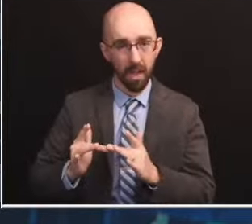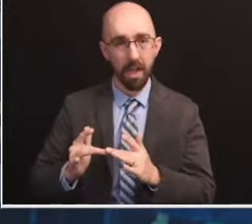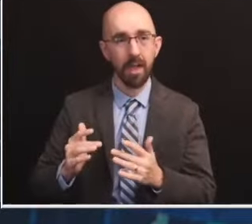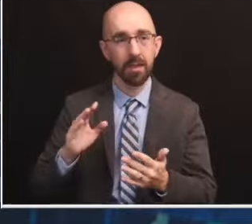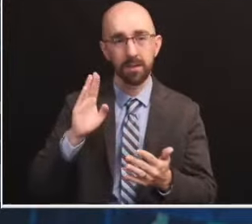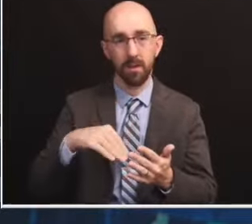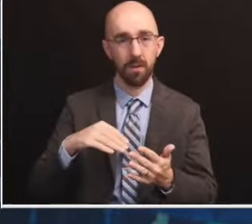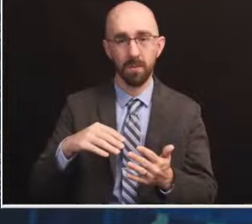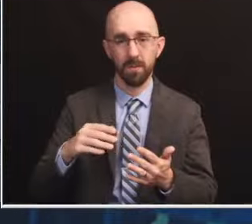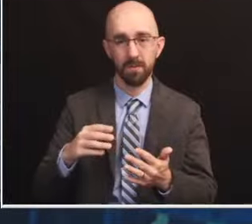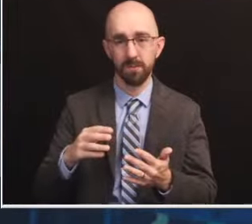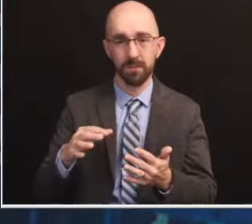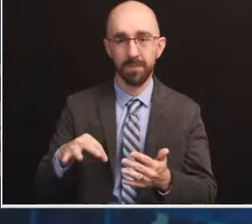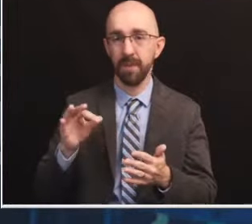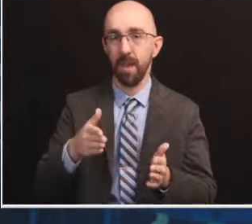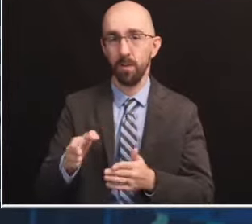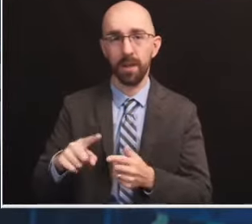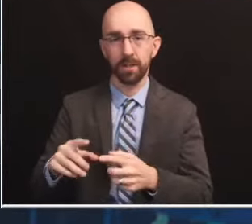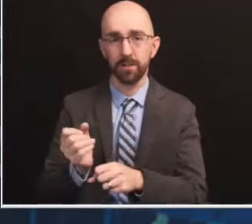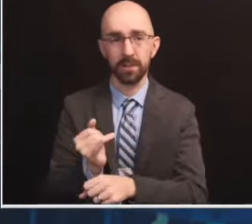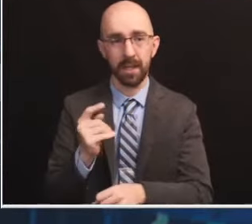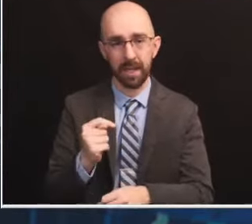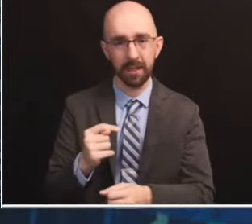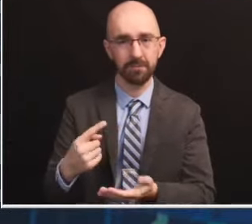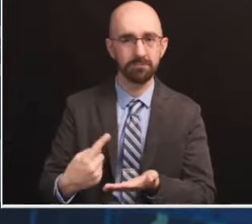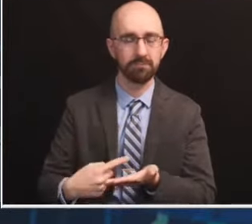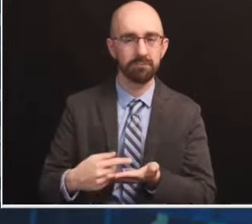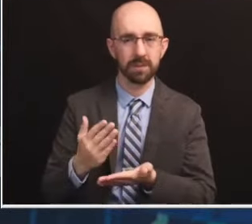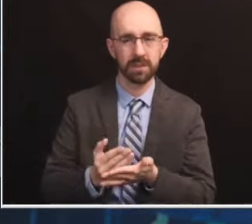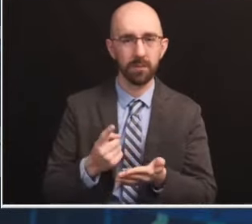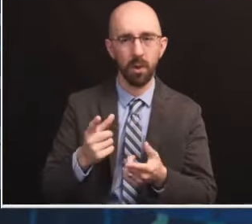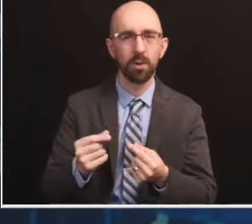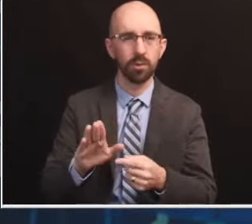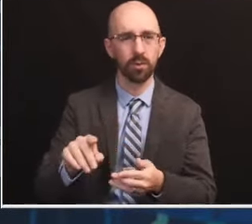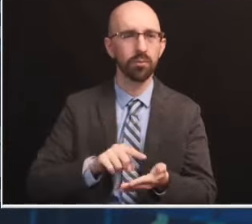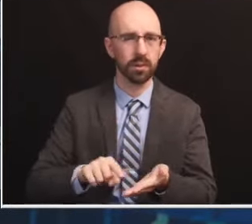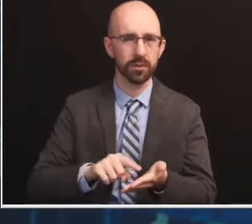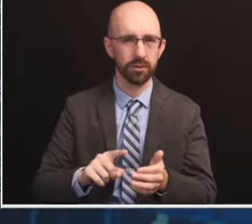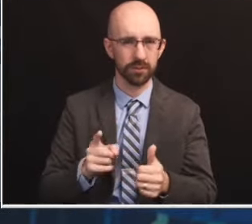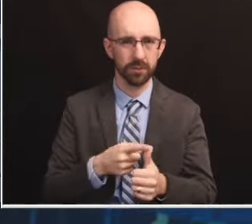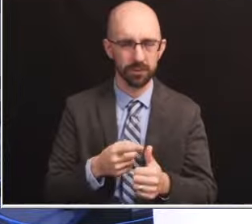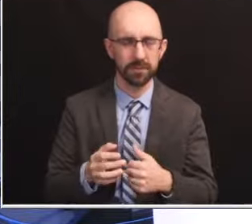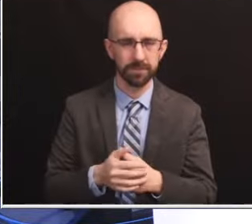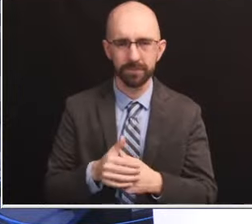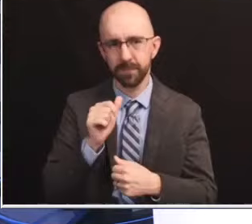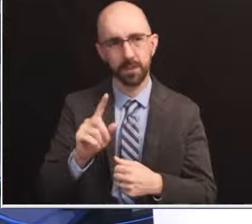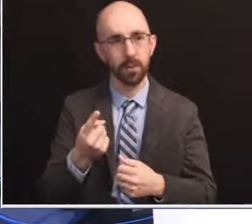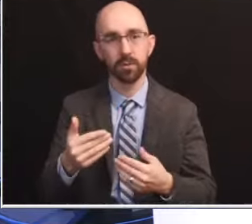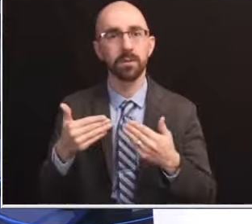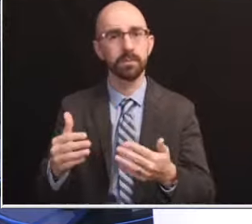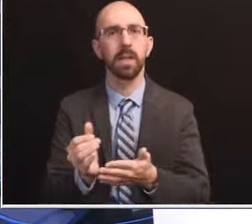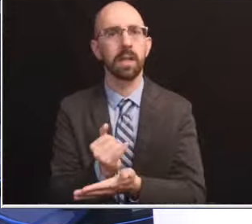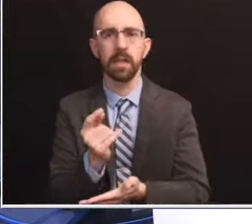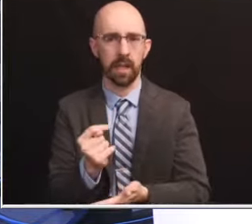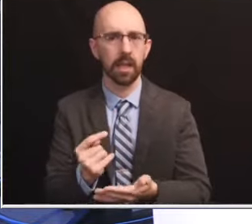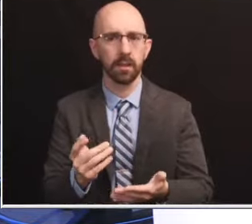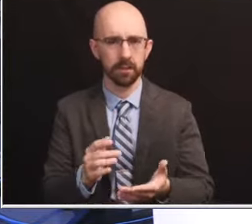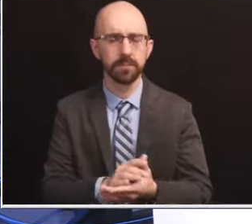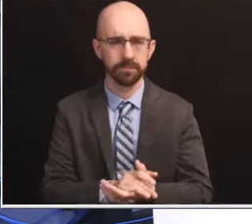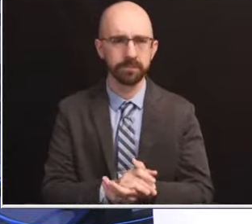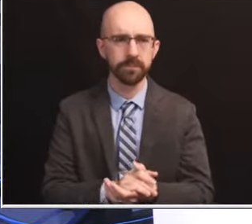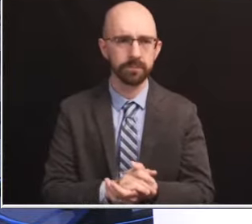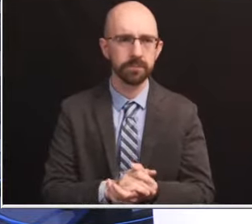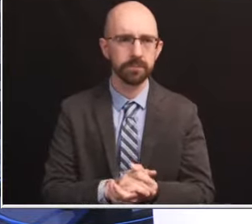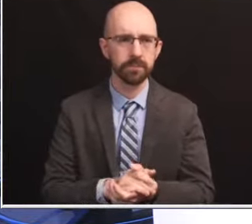ways to get it. But I would talk to somebody and really do your research first. Right. Don't just go get it willy-nilly. Yeah, I think I'll